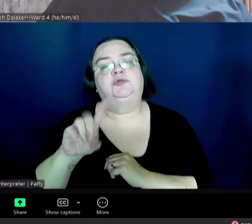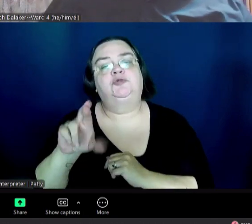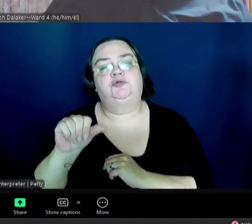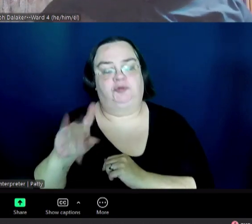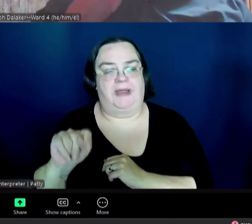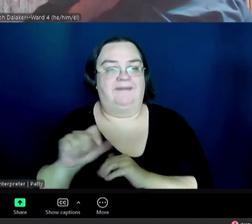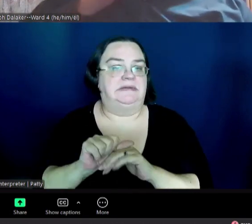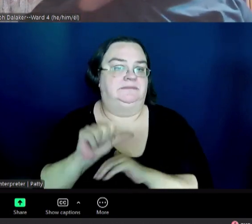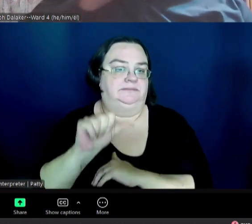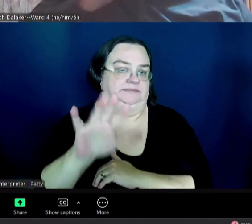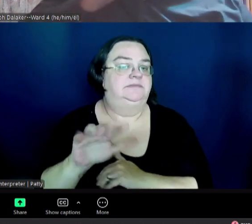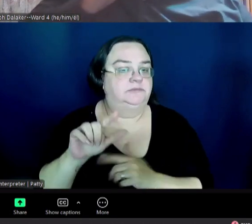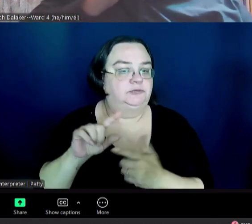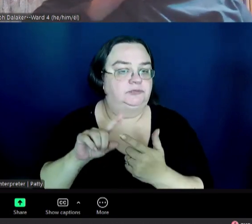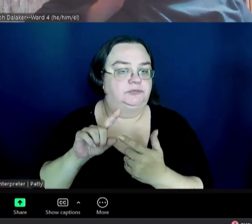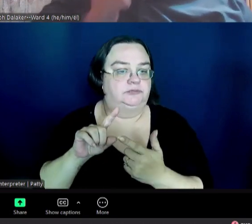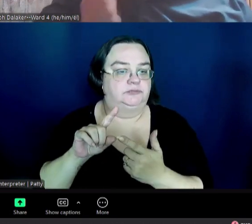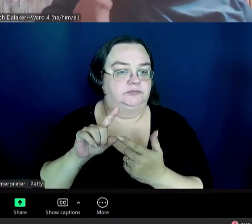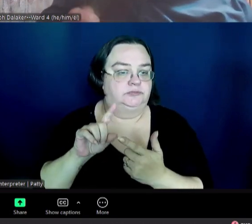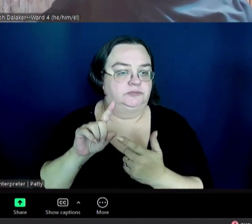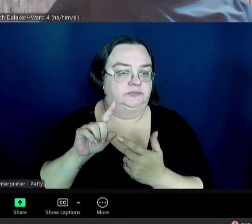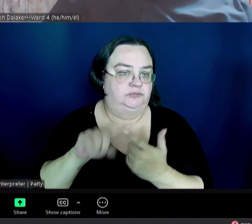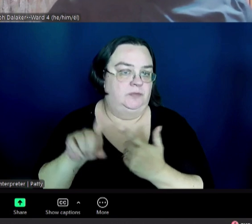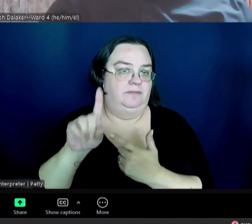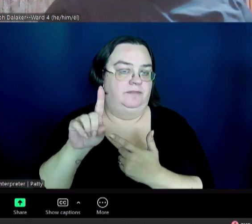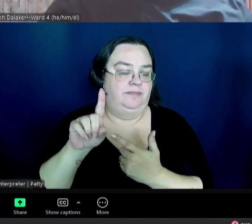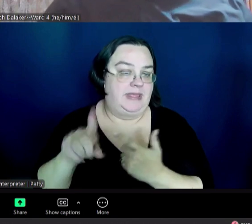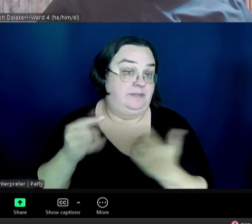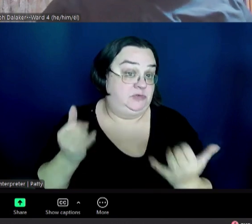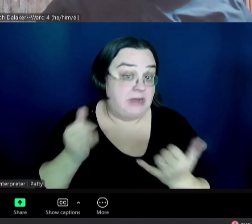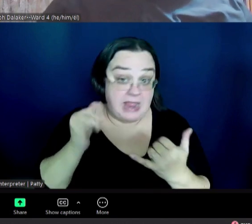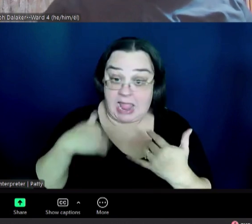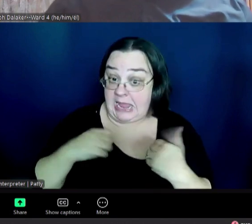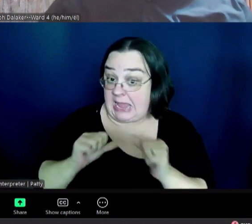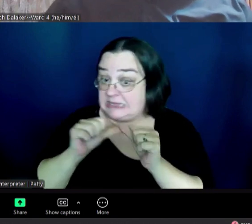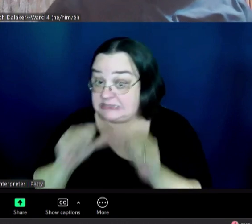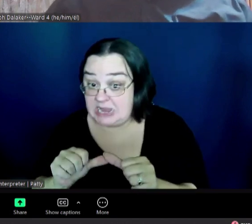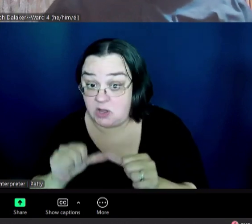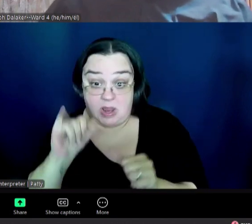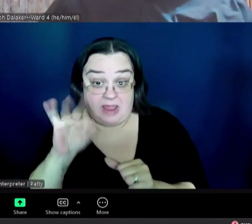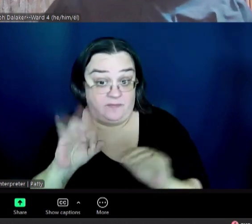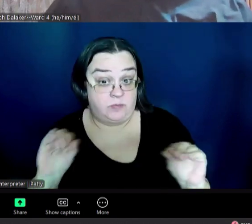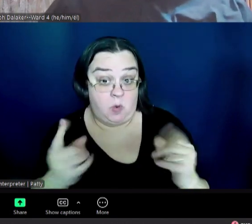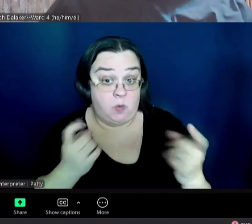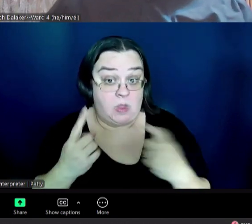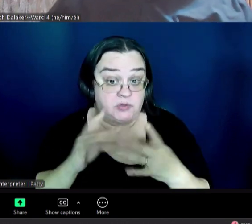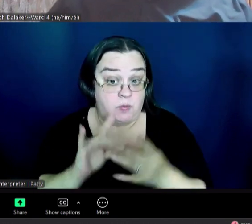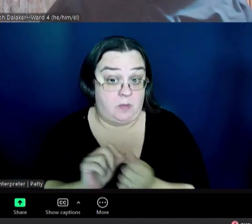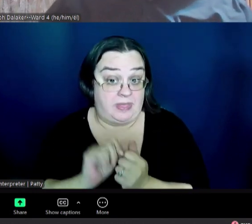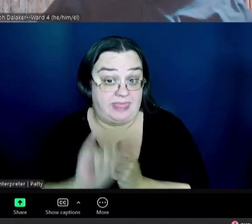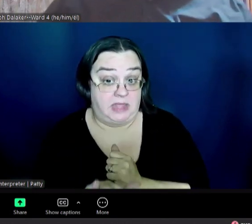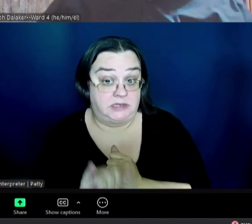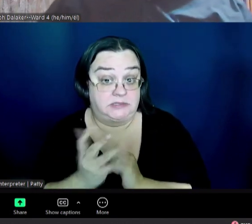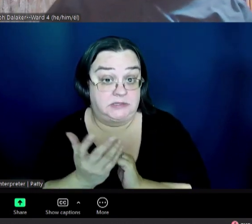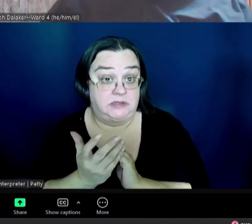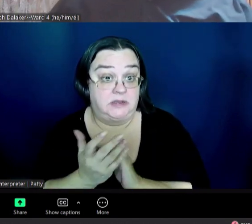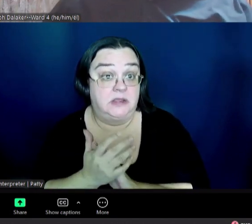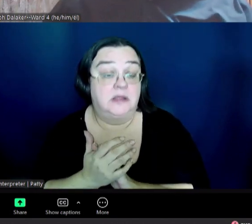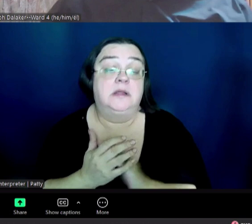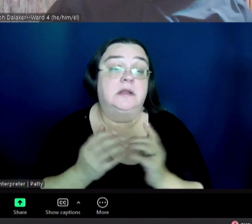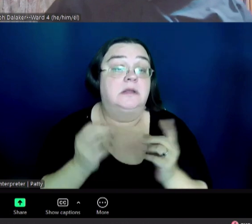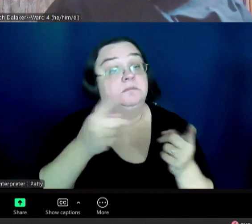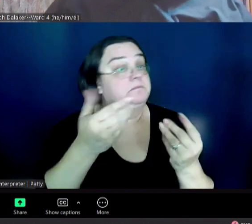today. If I can just continue on, unless there's some questions on that one. I think you're good, Mr. Brinkman. Keep